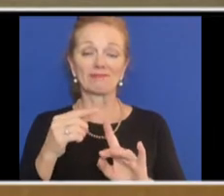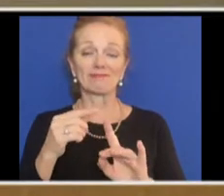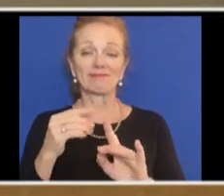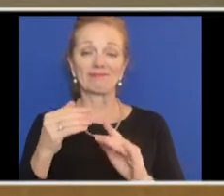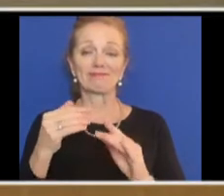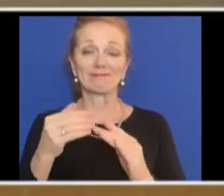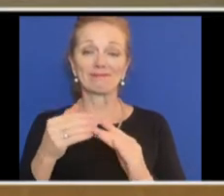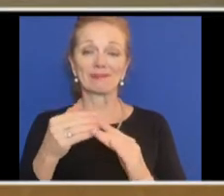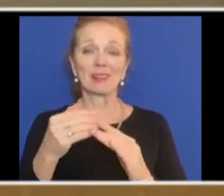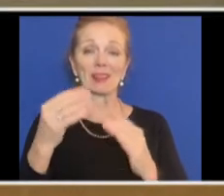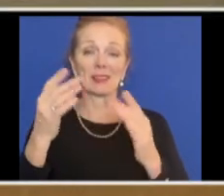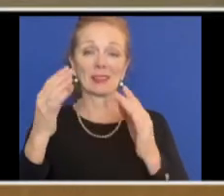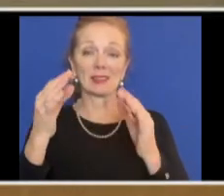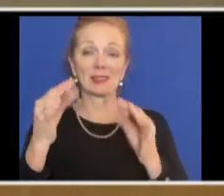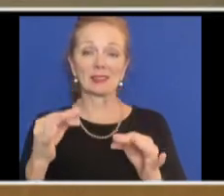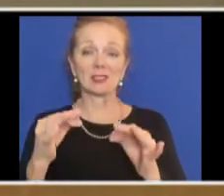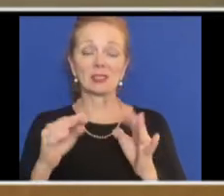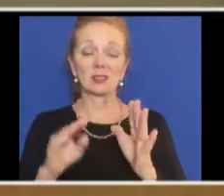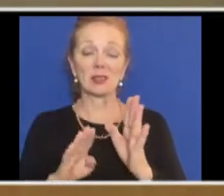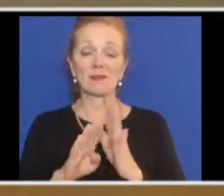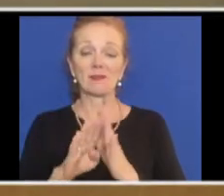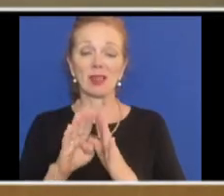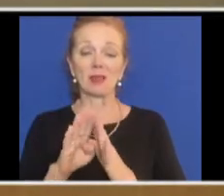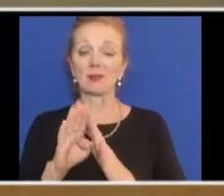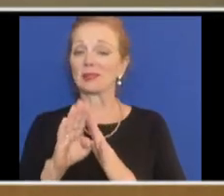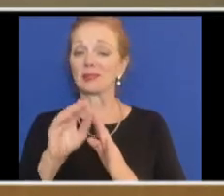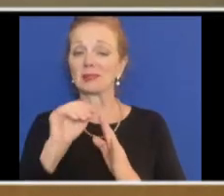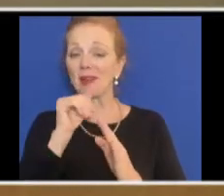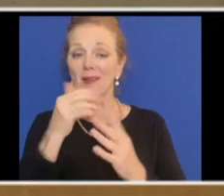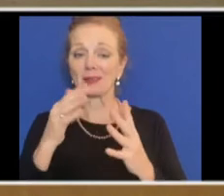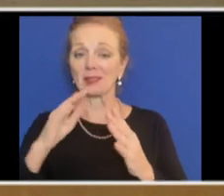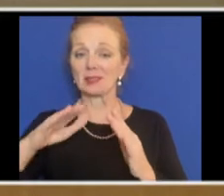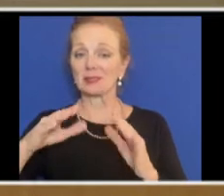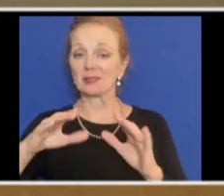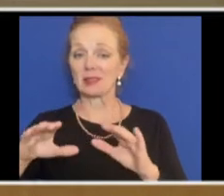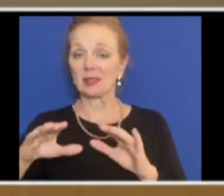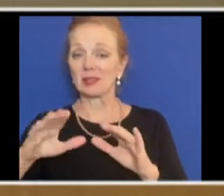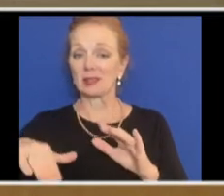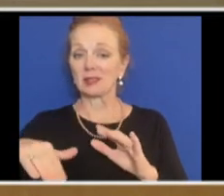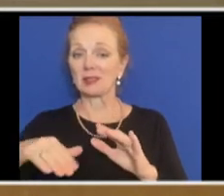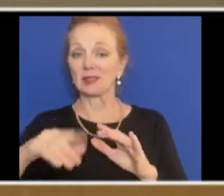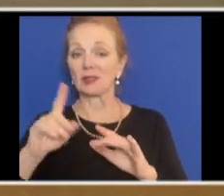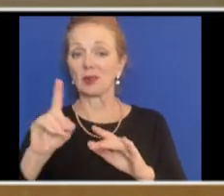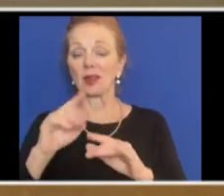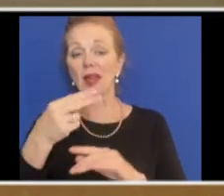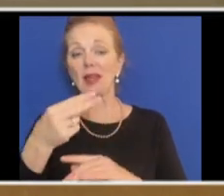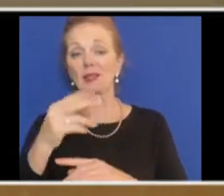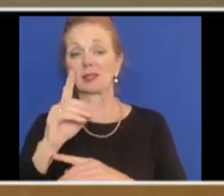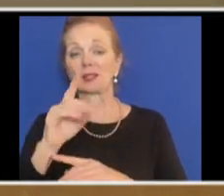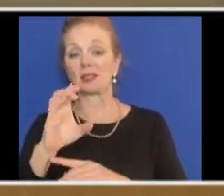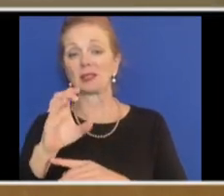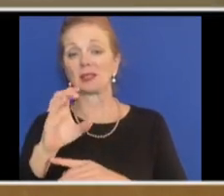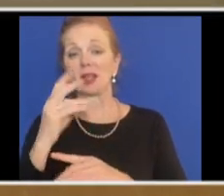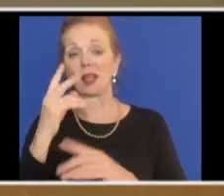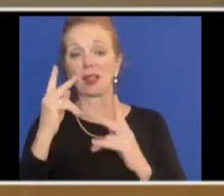the decisions of the development haven't been done to where the HTC just has to look at materials and the